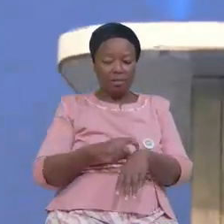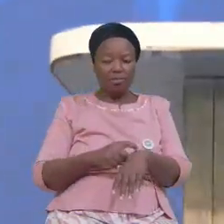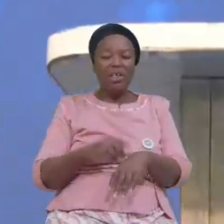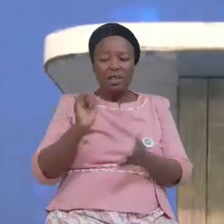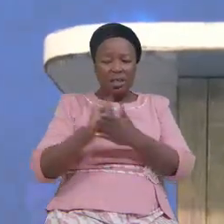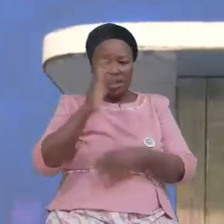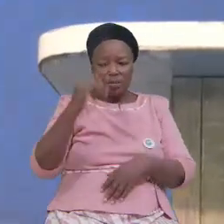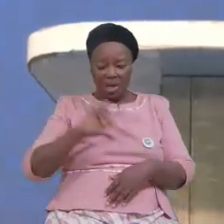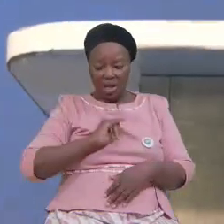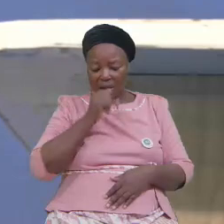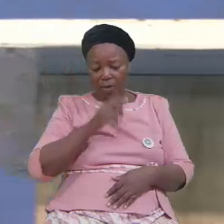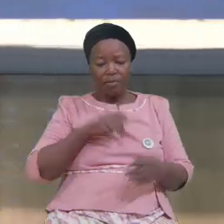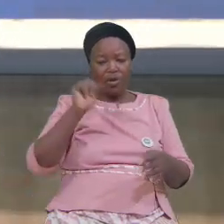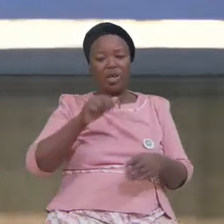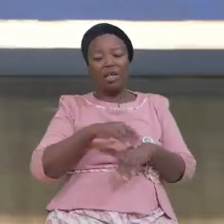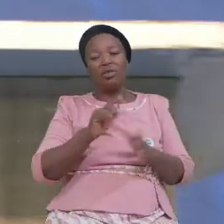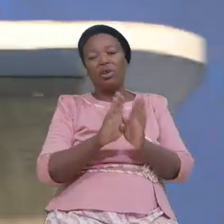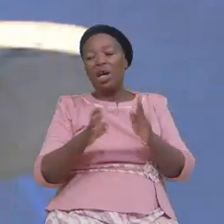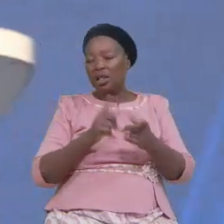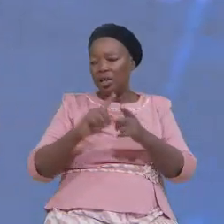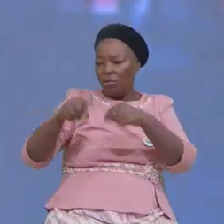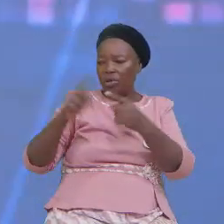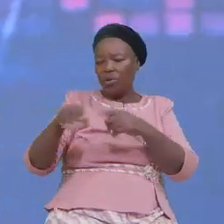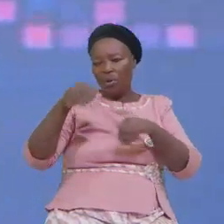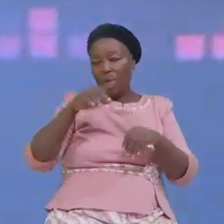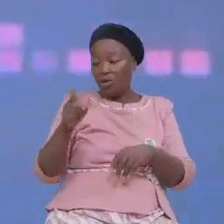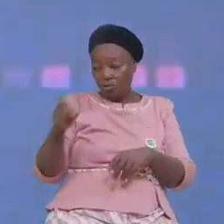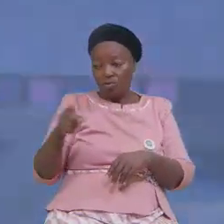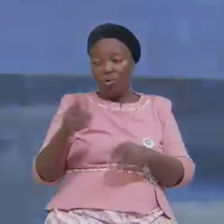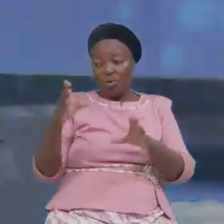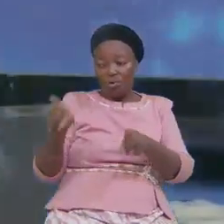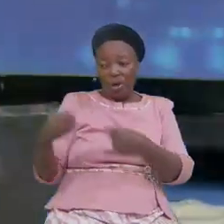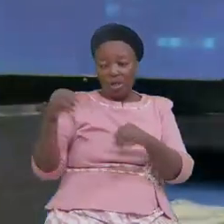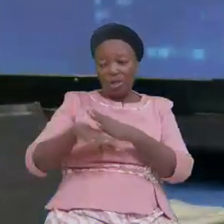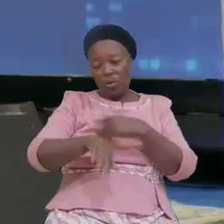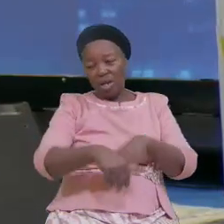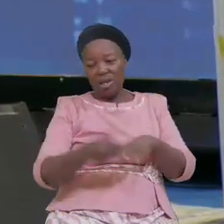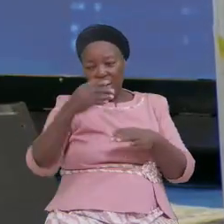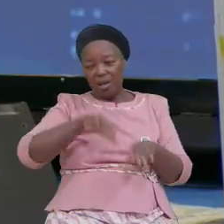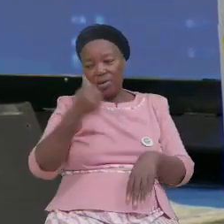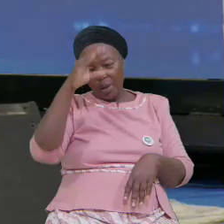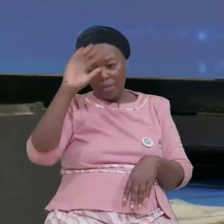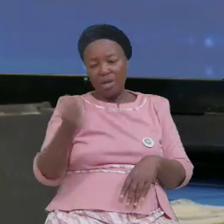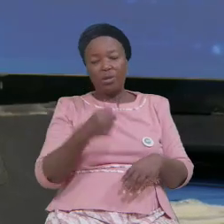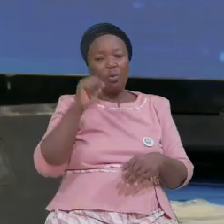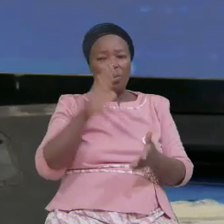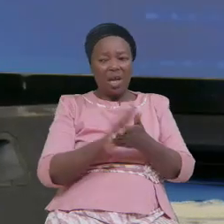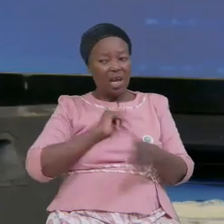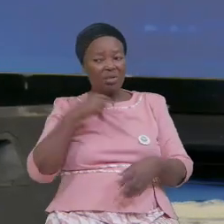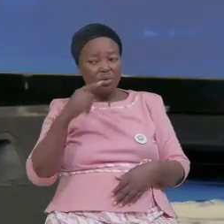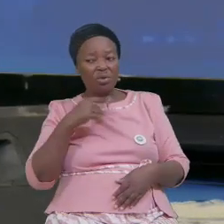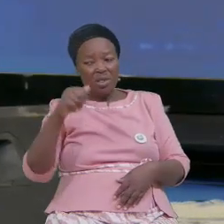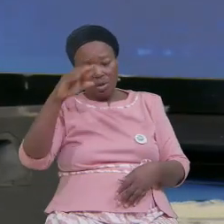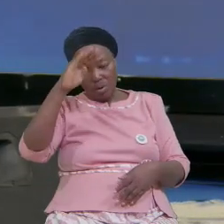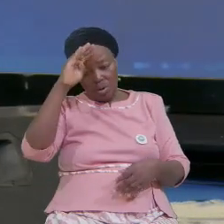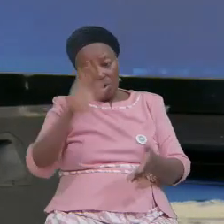you went into another man's wife. I saw you. The husband may not see you, and